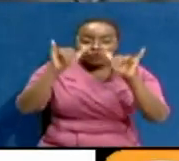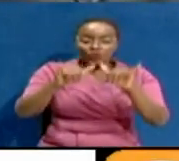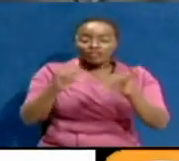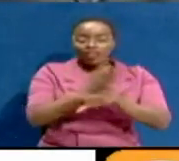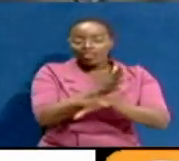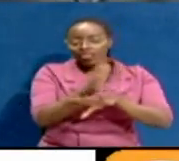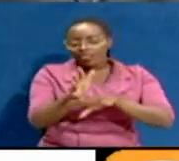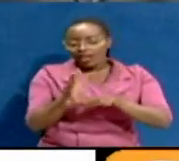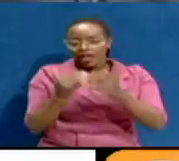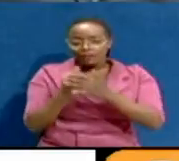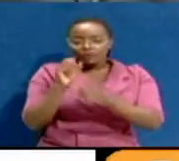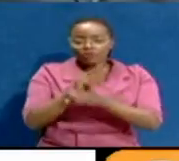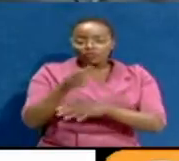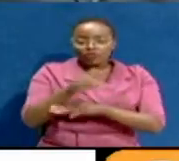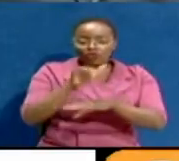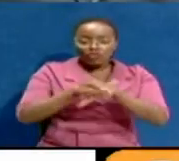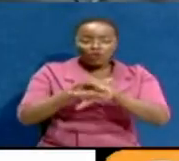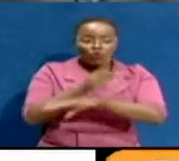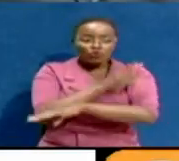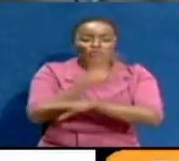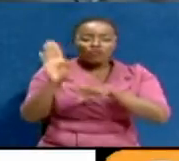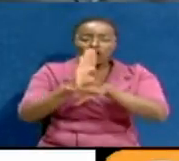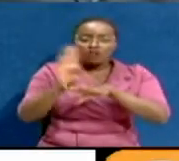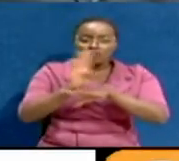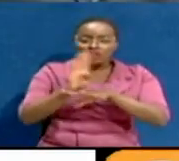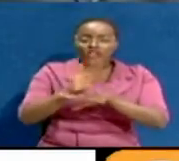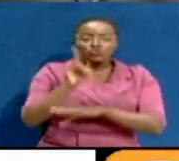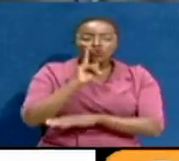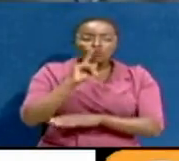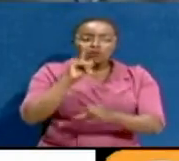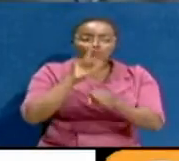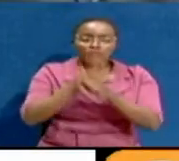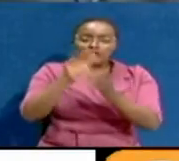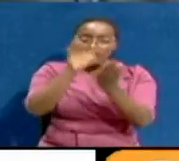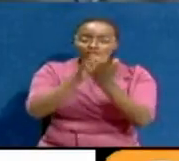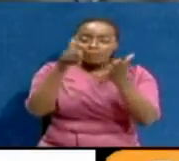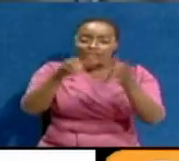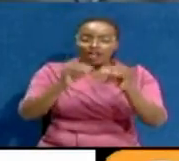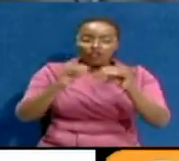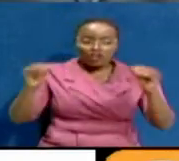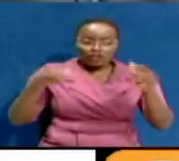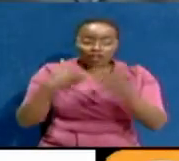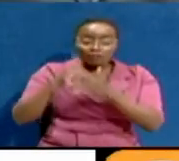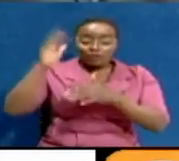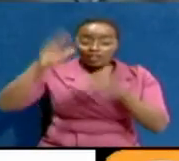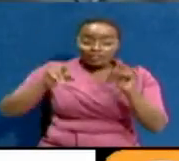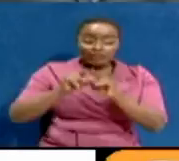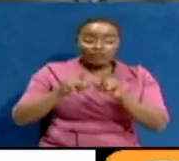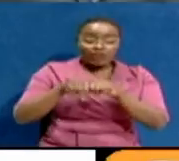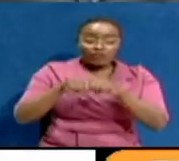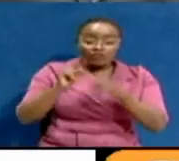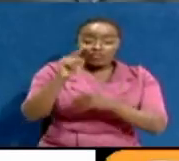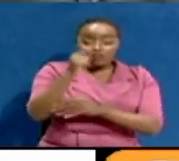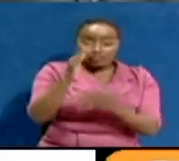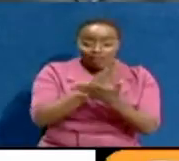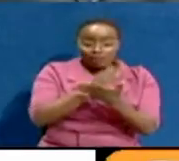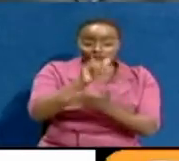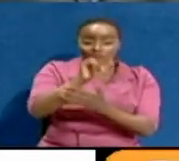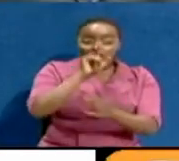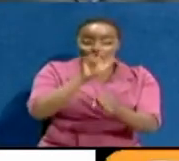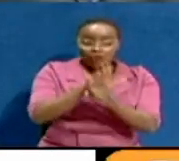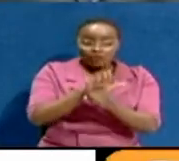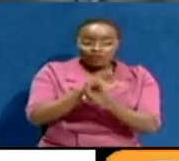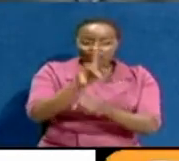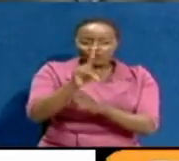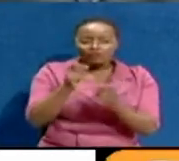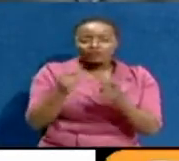here past midnight with the good doctors who have very busy days tomorrow. And I promised I wouldn't keep them here till late. I've already broken the first part of that promise.